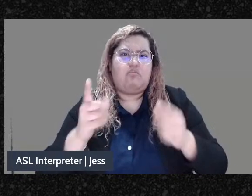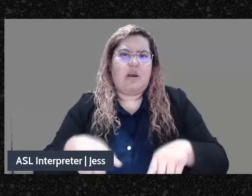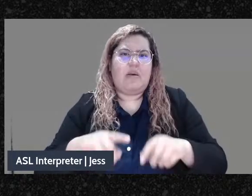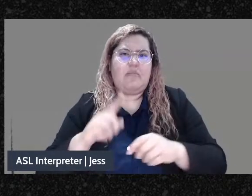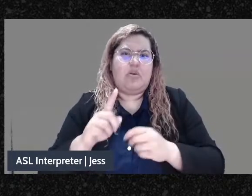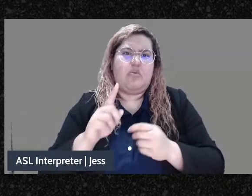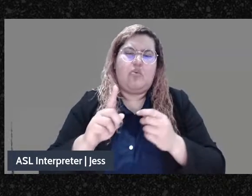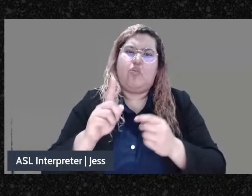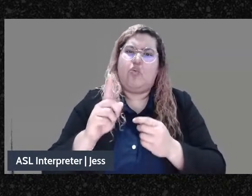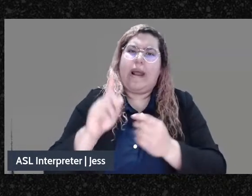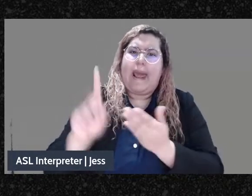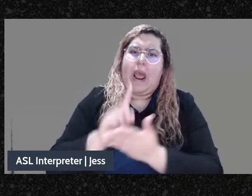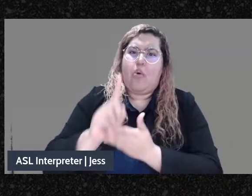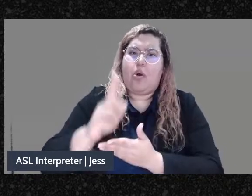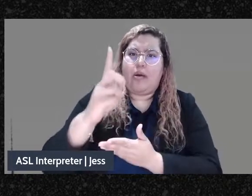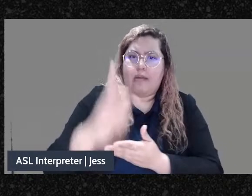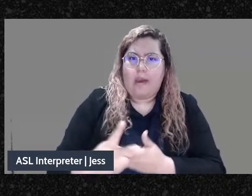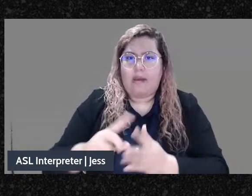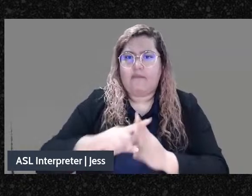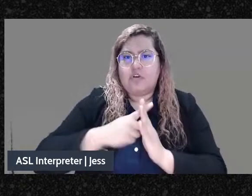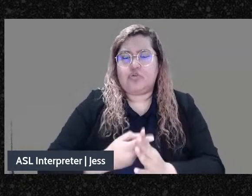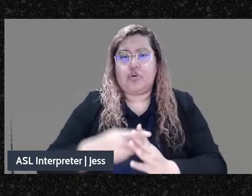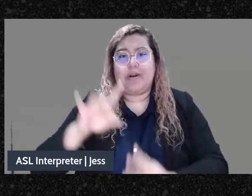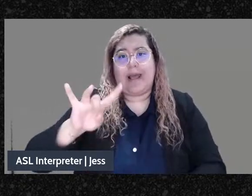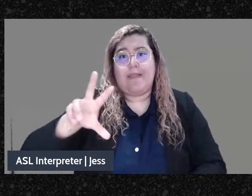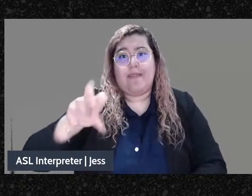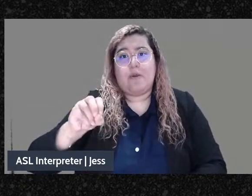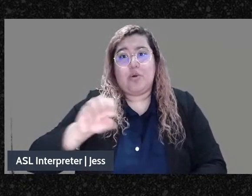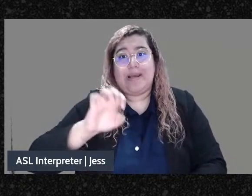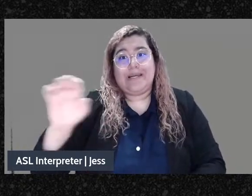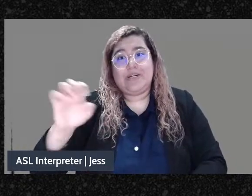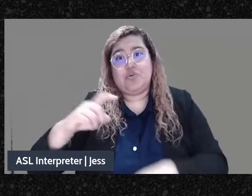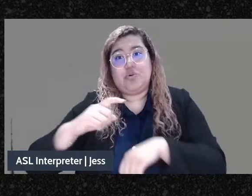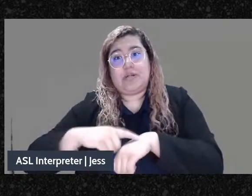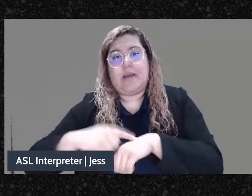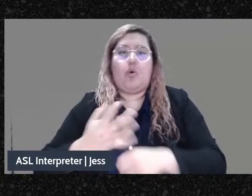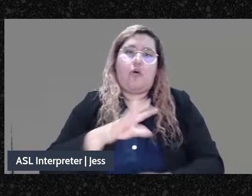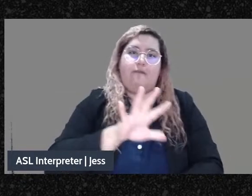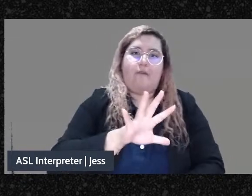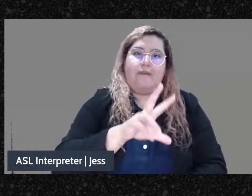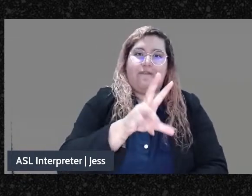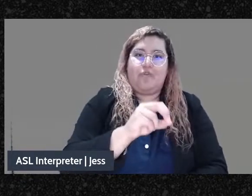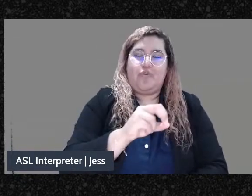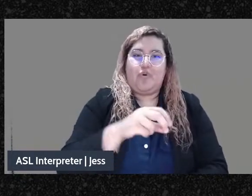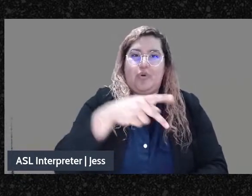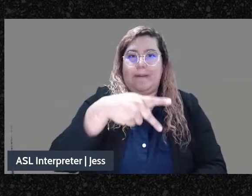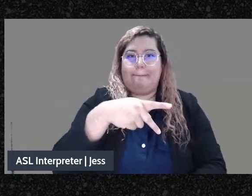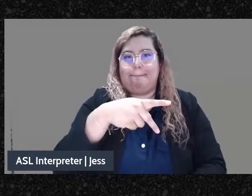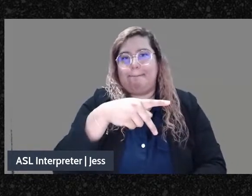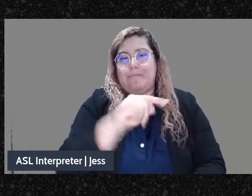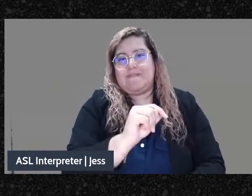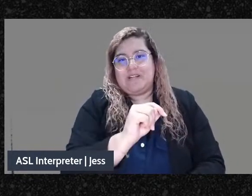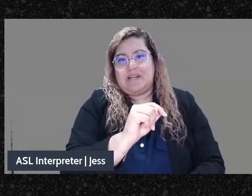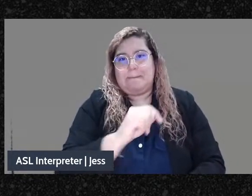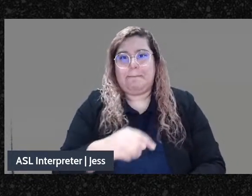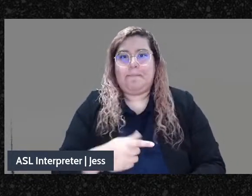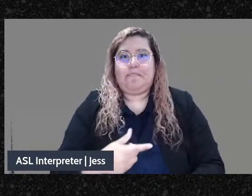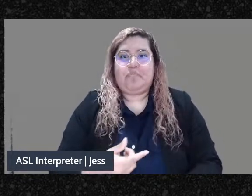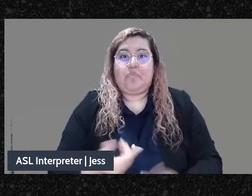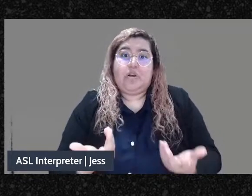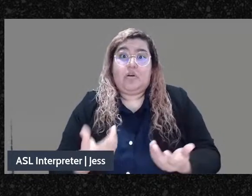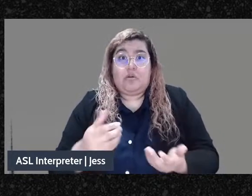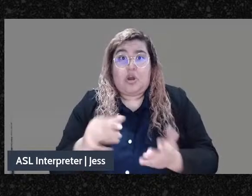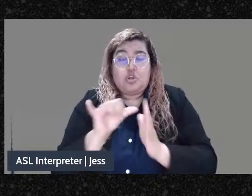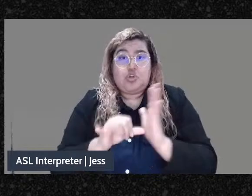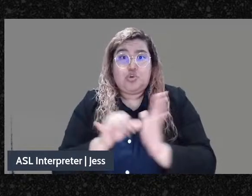Pacific. If you have any questions for any of the speakers, you can type it into the YouTube chat. We'll be collecting any questions there for the Q&A